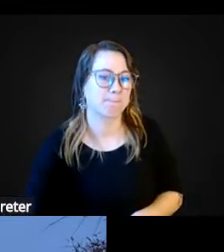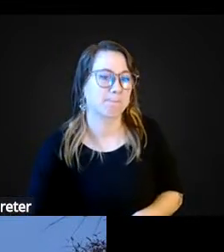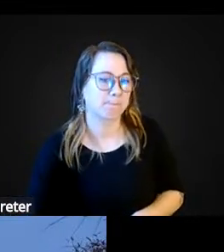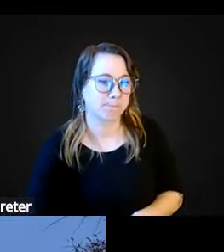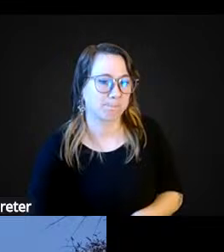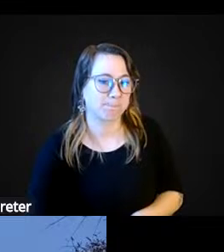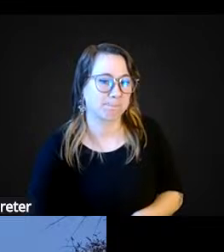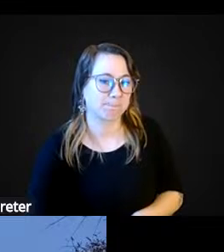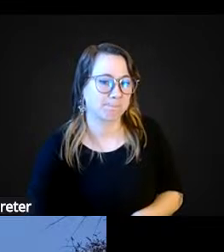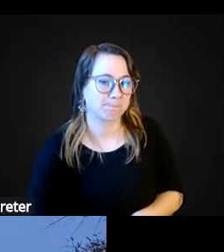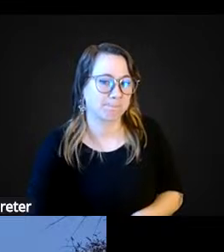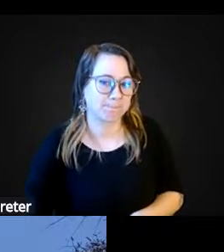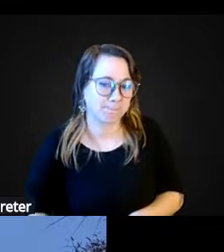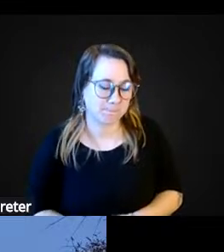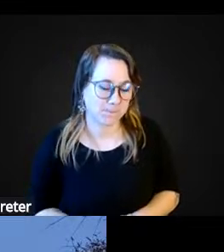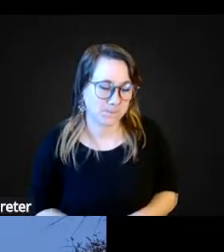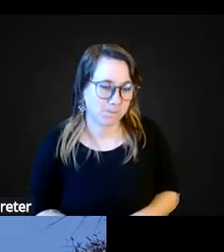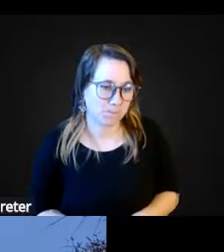Okay.